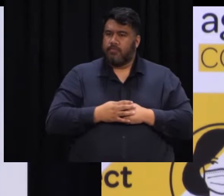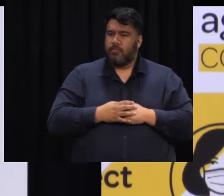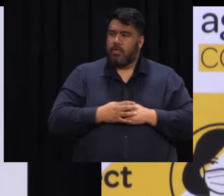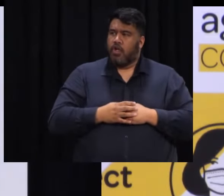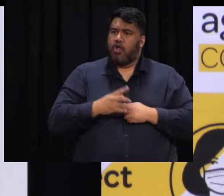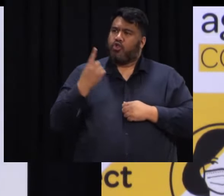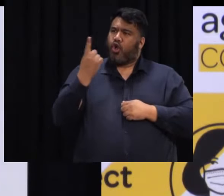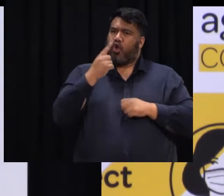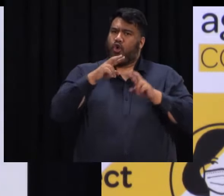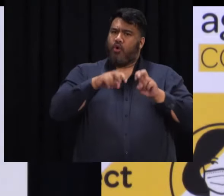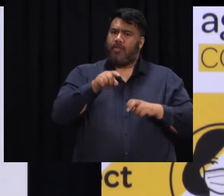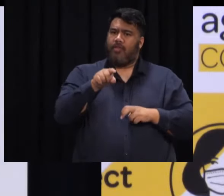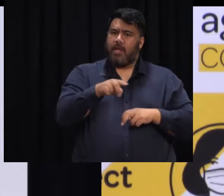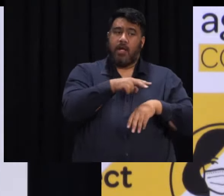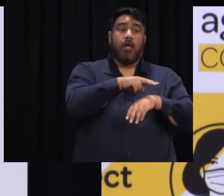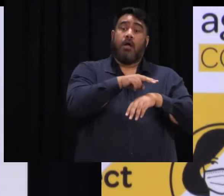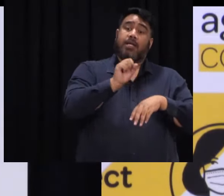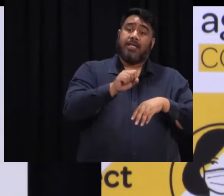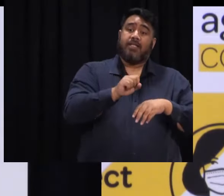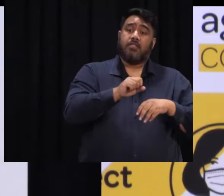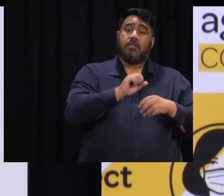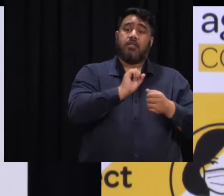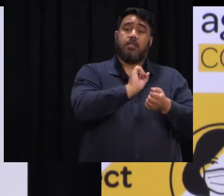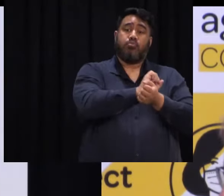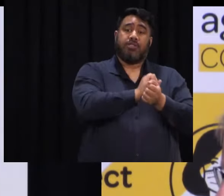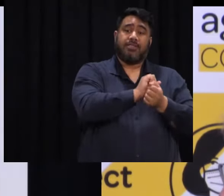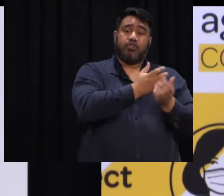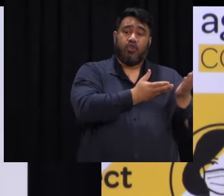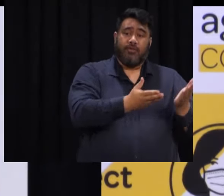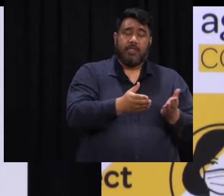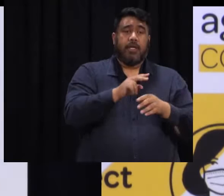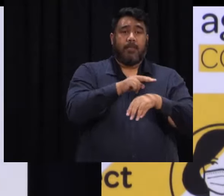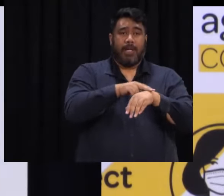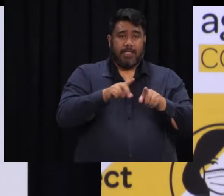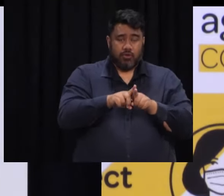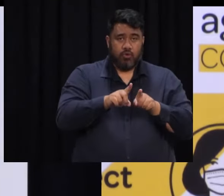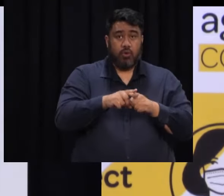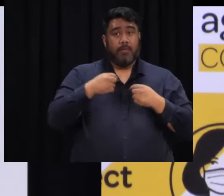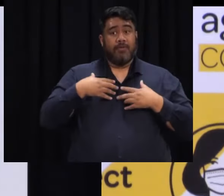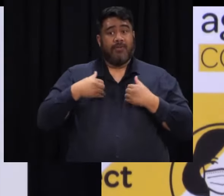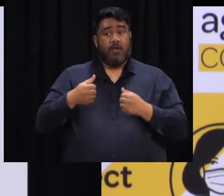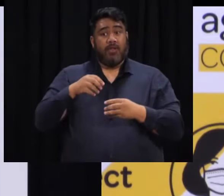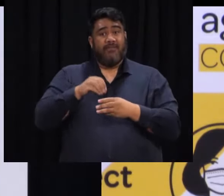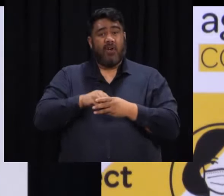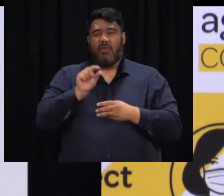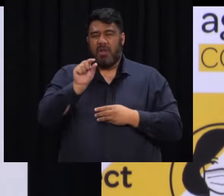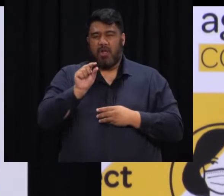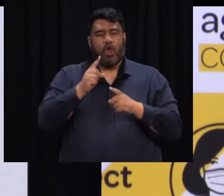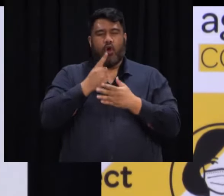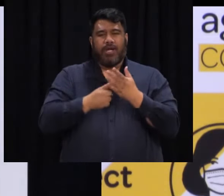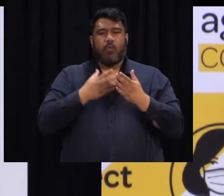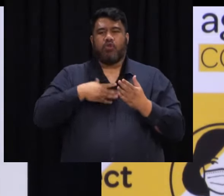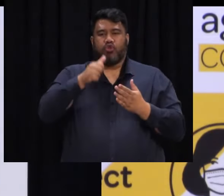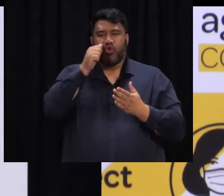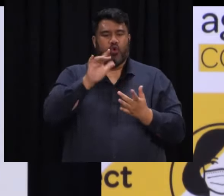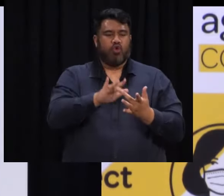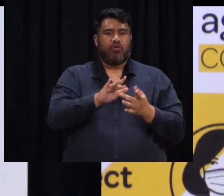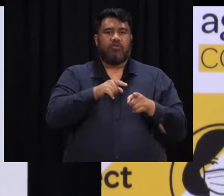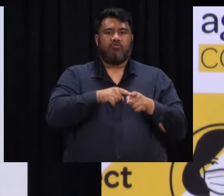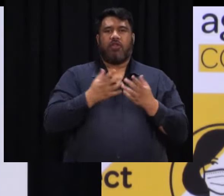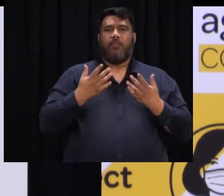corrections, police, Yep, MOH? corrections, across corrections and police. Ministry of Health are only interested for the purposes of contact tracing those